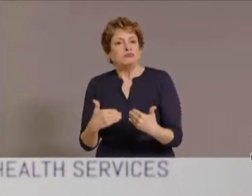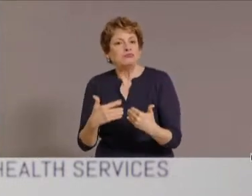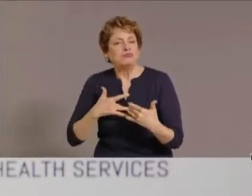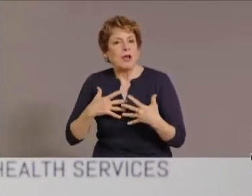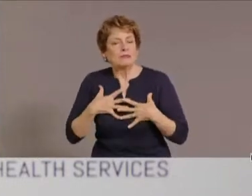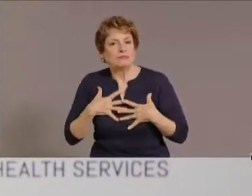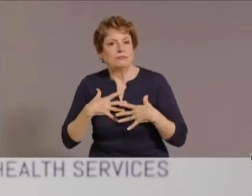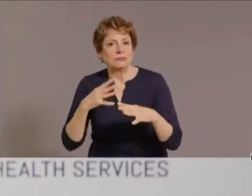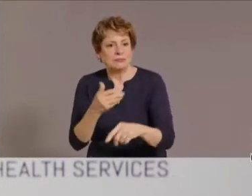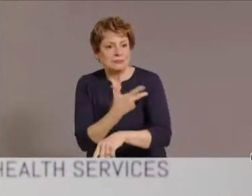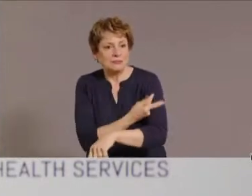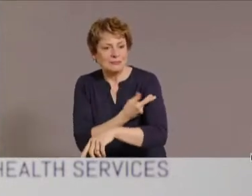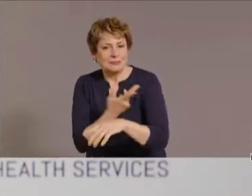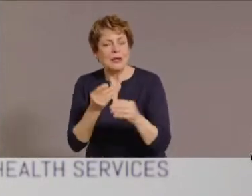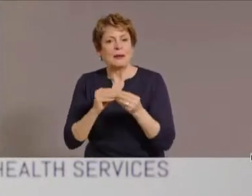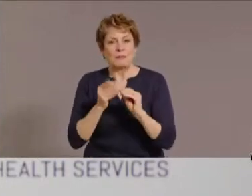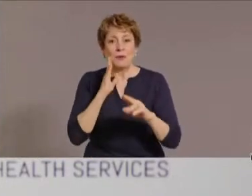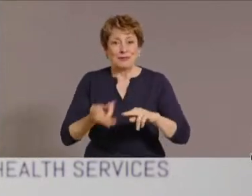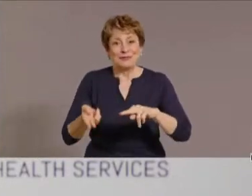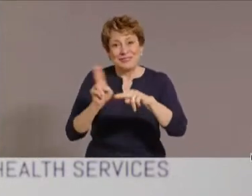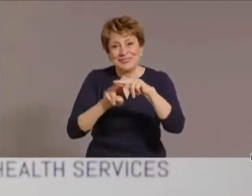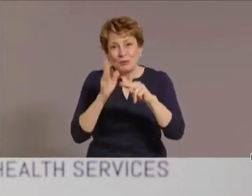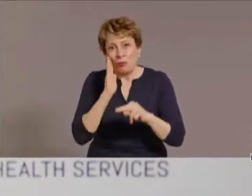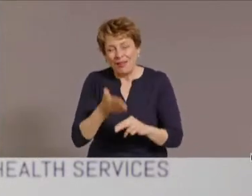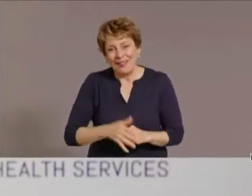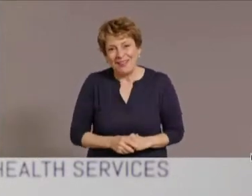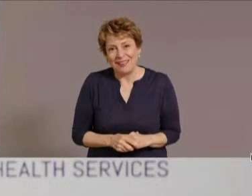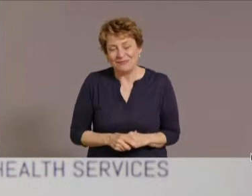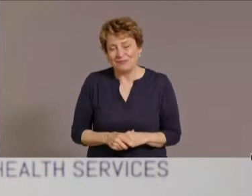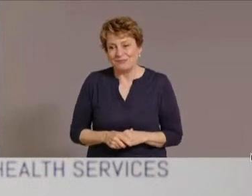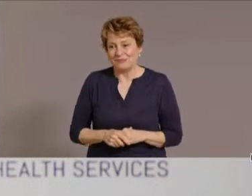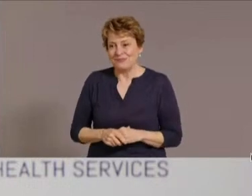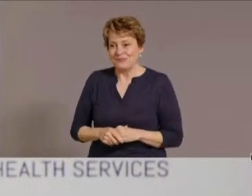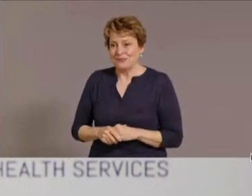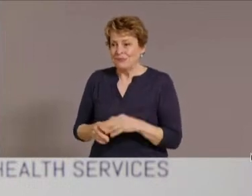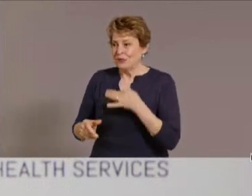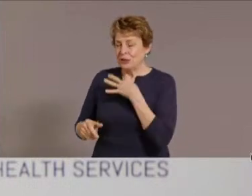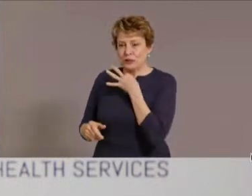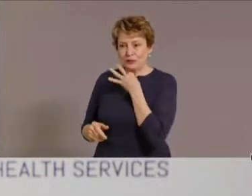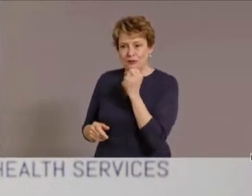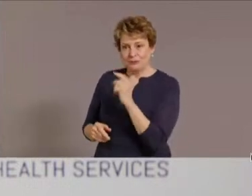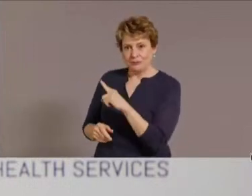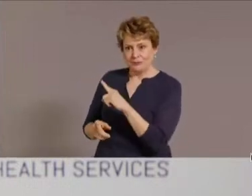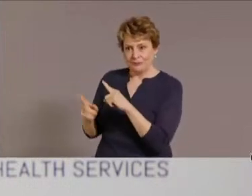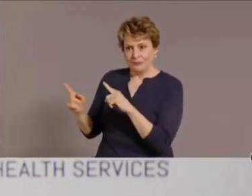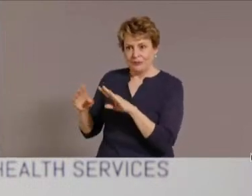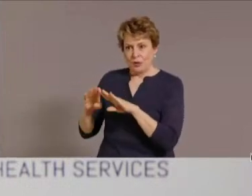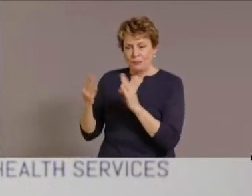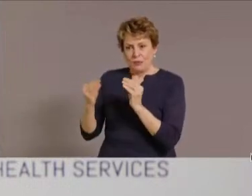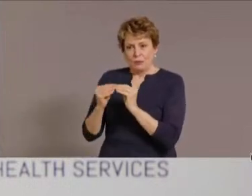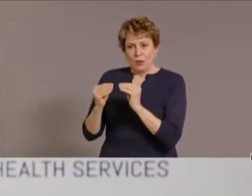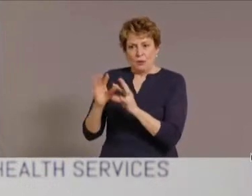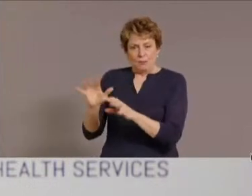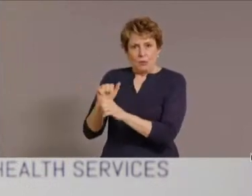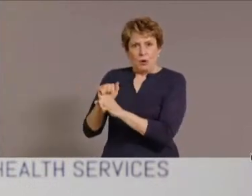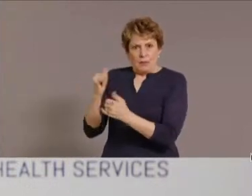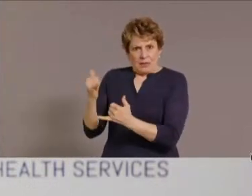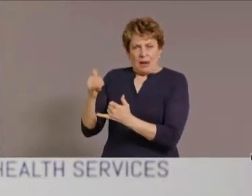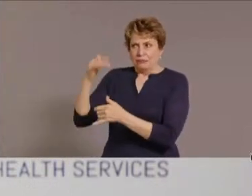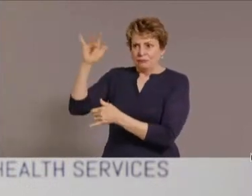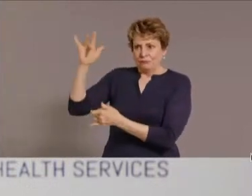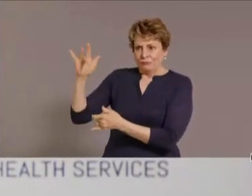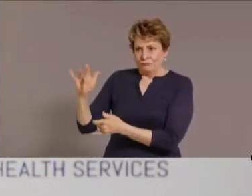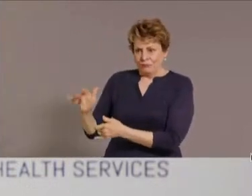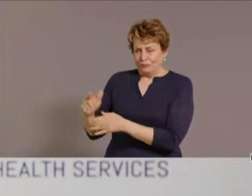of curiosity, you opened up new appointments today. As of Monday, you still had 60,000 or so available at state sites. Did